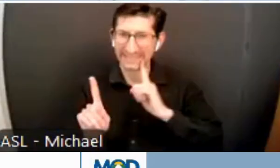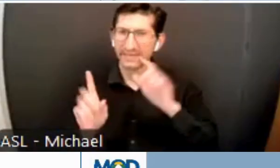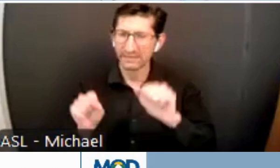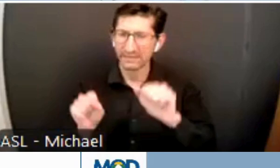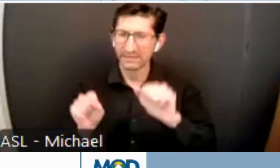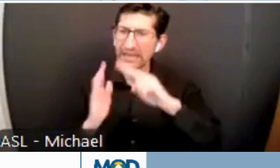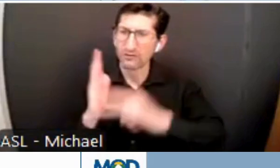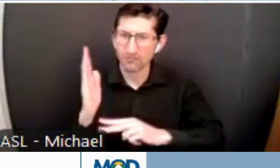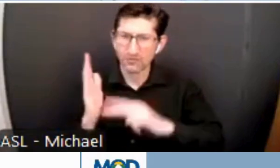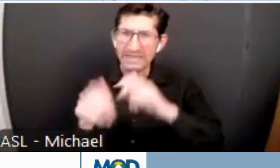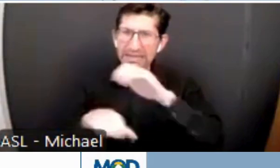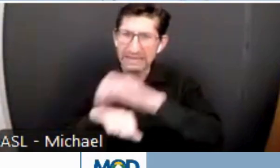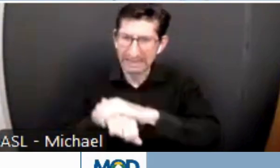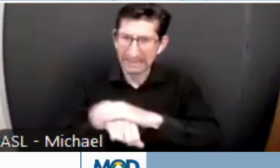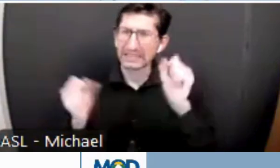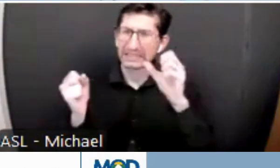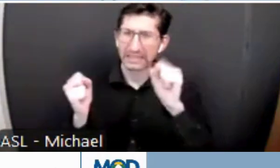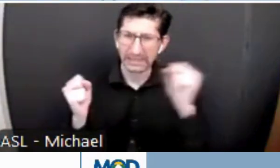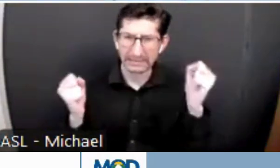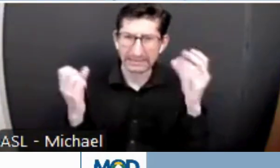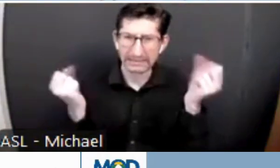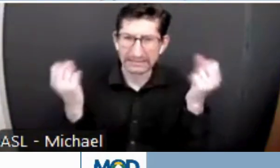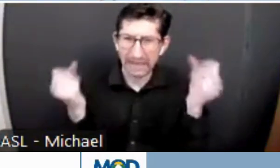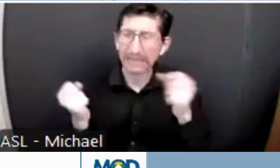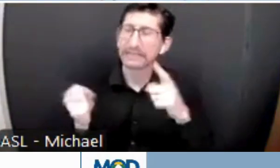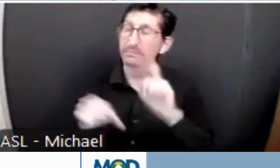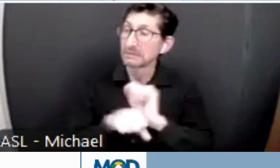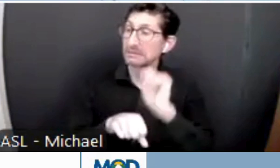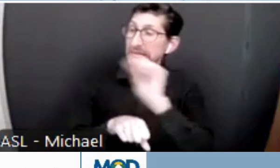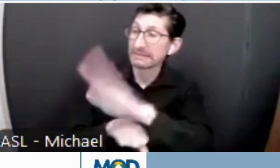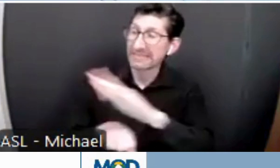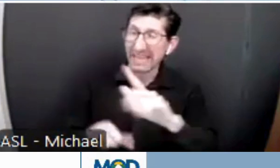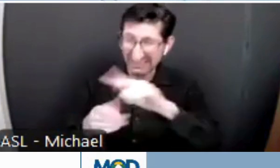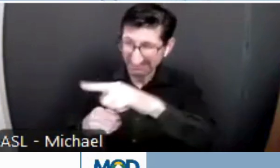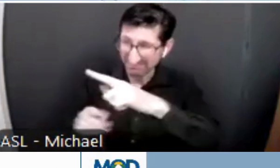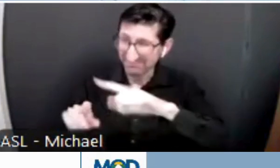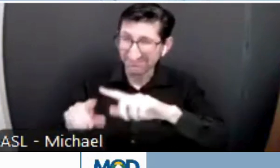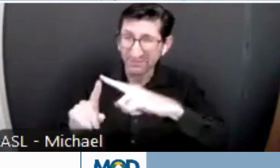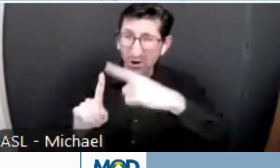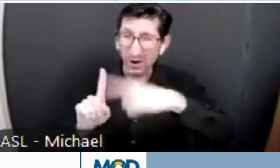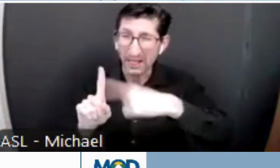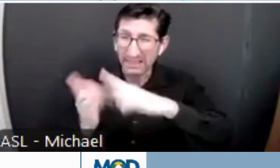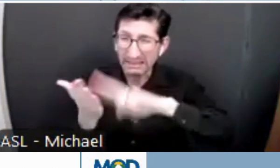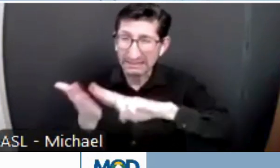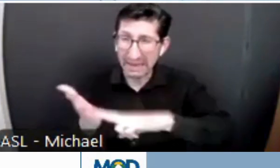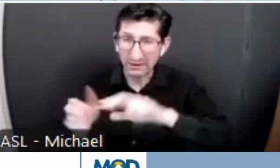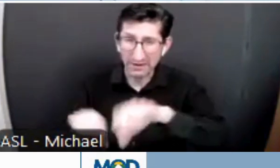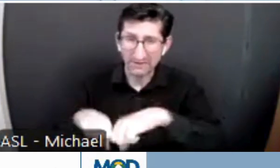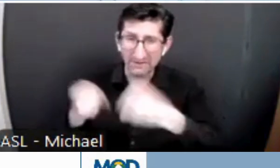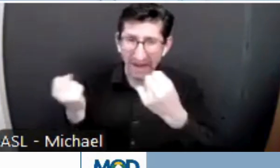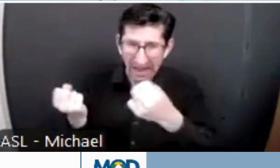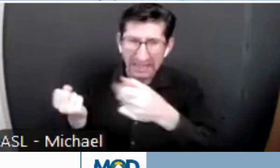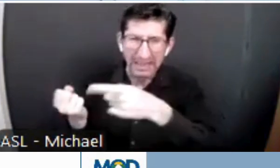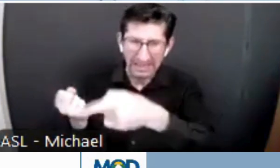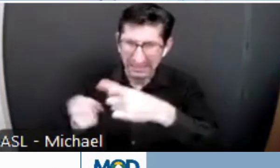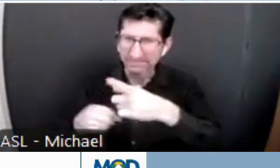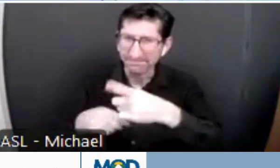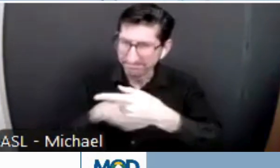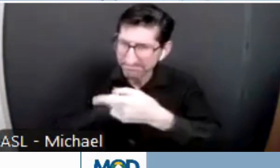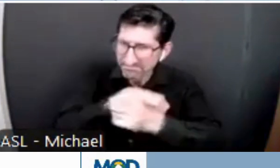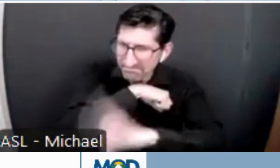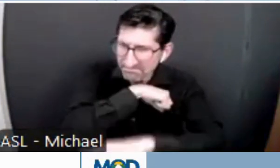violation notice for which she's being reprimanded and will have to meet with the property manager. She's requested an